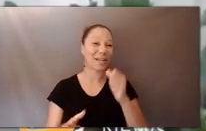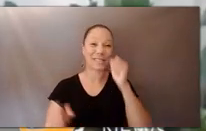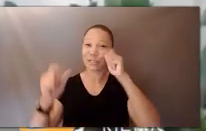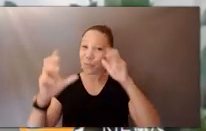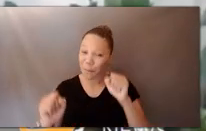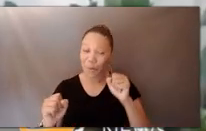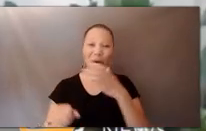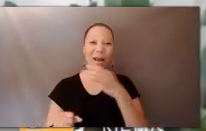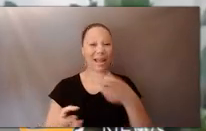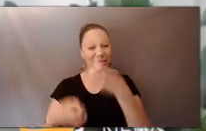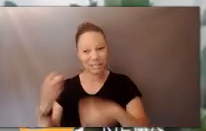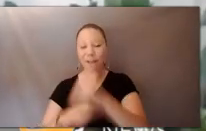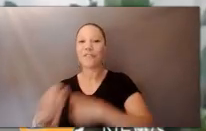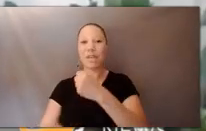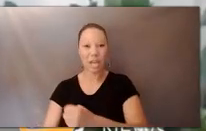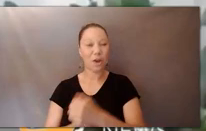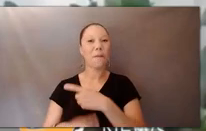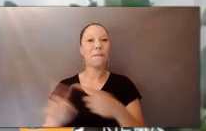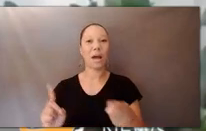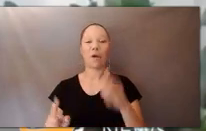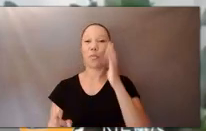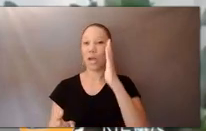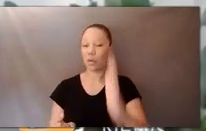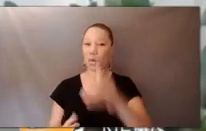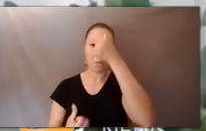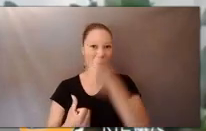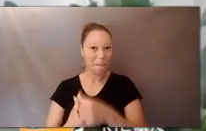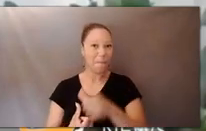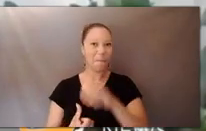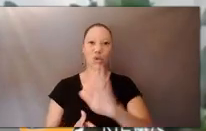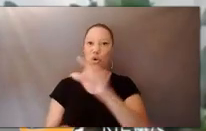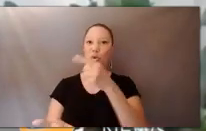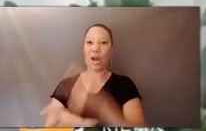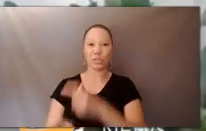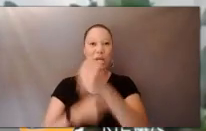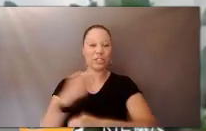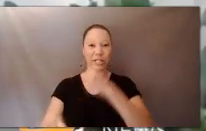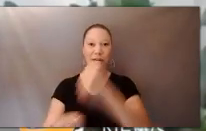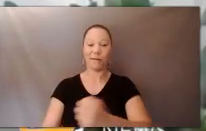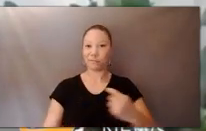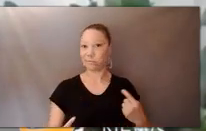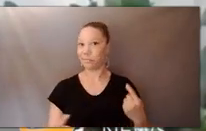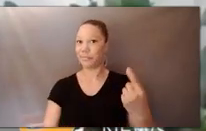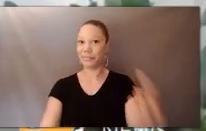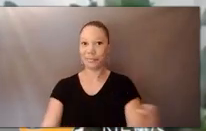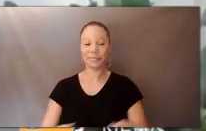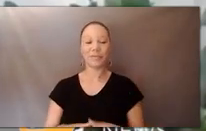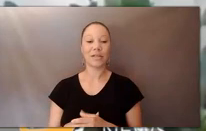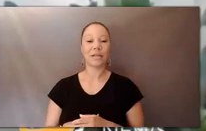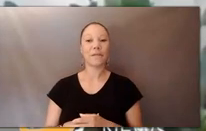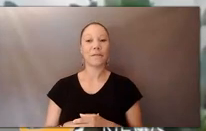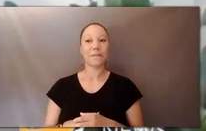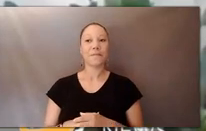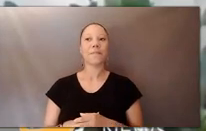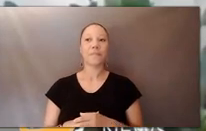a tough year, but your year will never, your year will always be remembered. And so, similar to some of